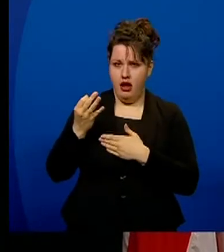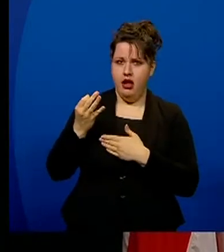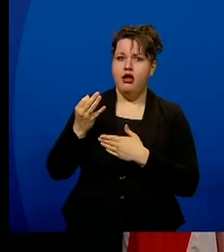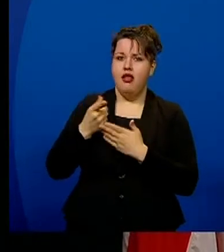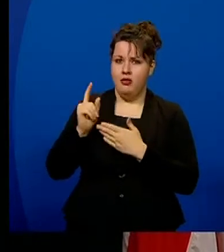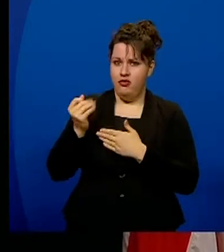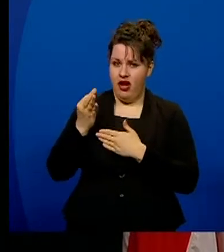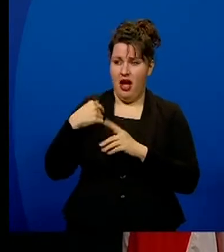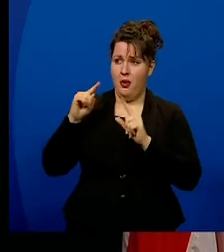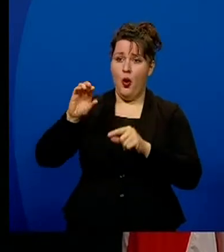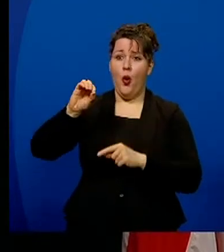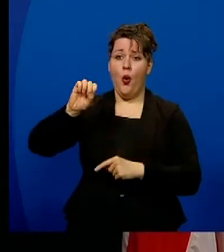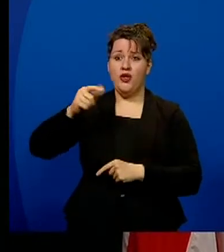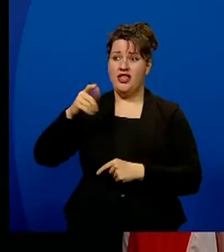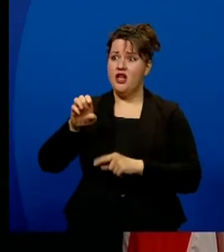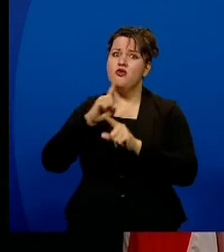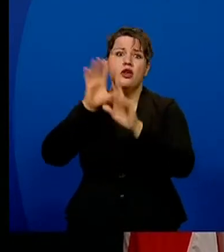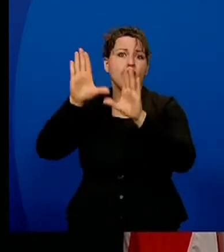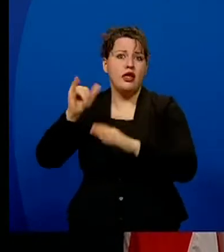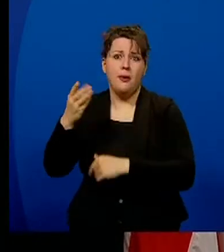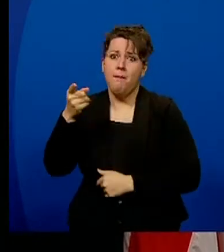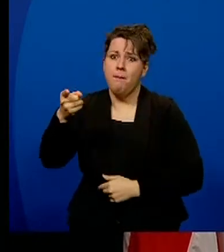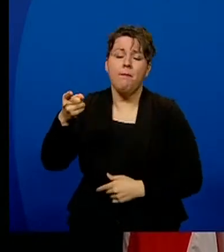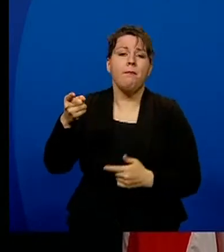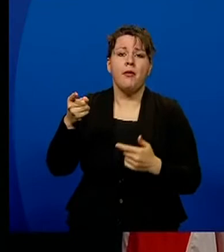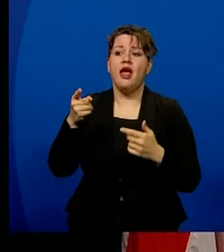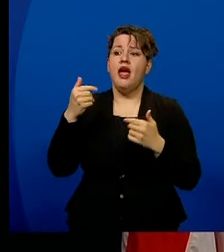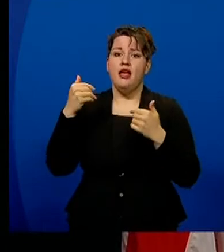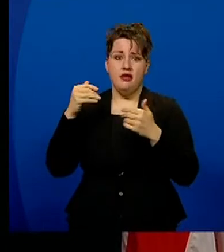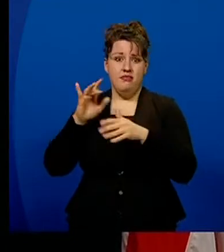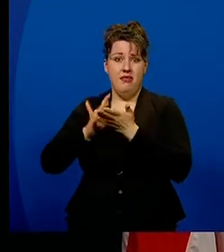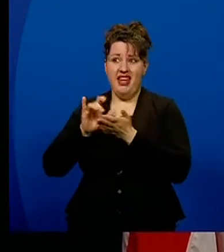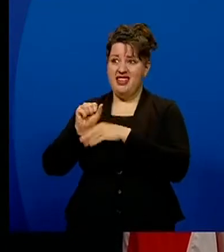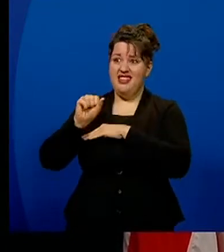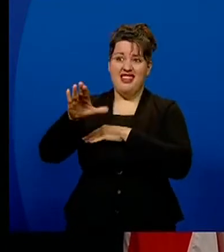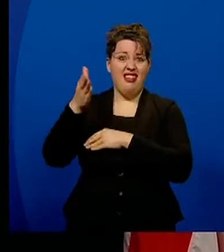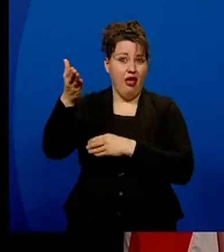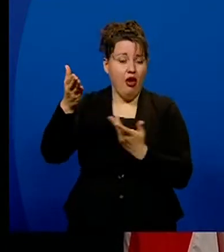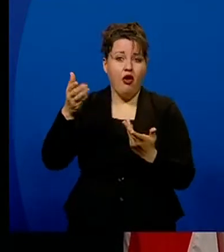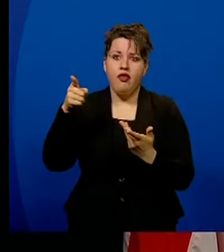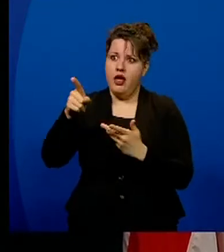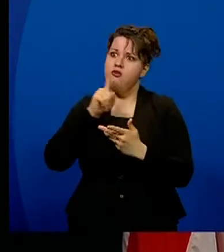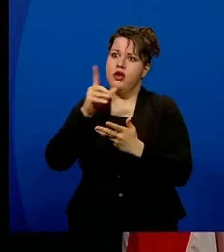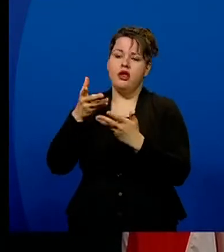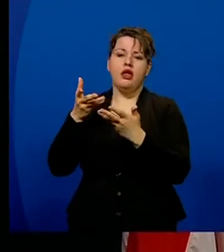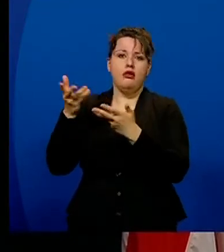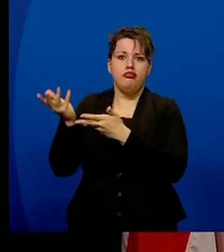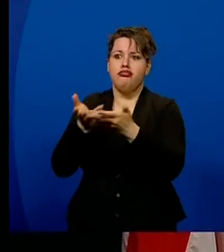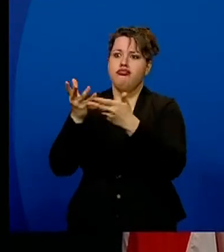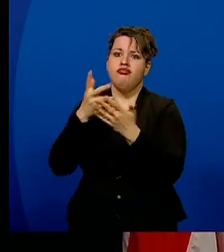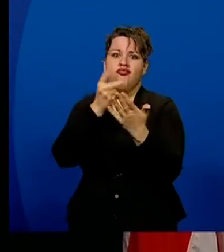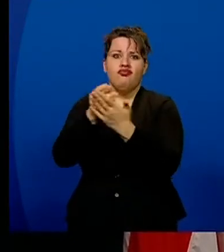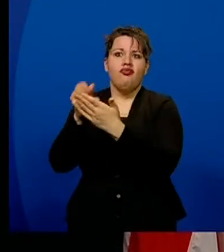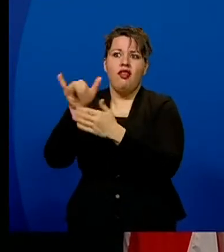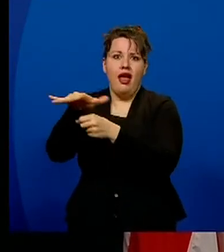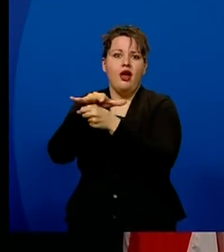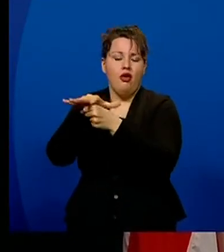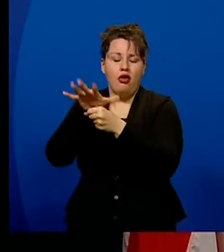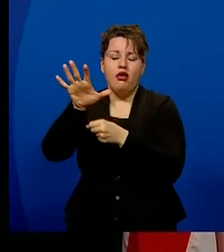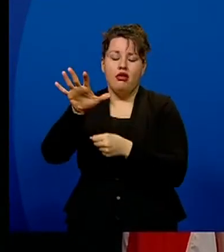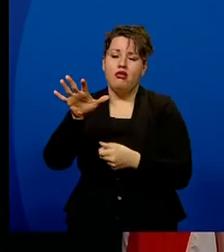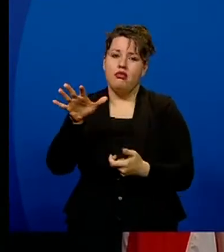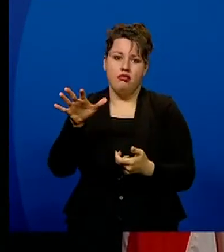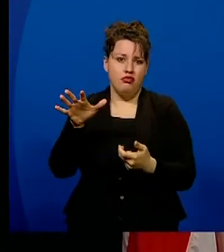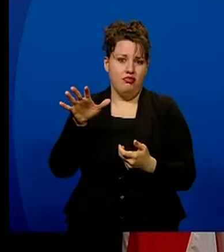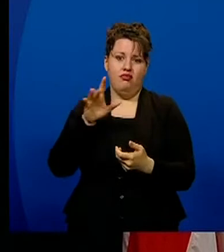Friday, and they were doing a great job, and we got some extra vaccine up to them too, because they were really serving that region and had